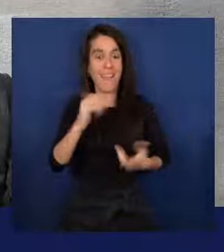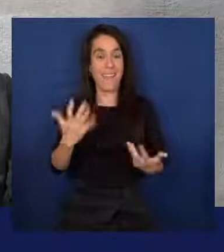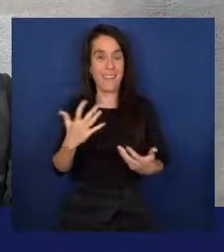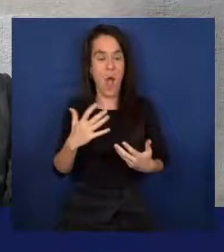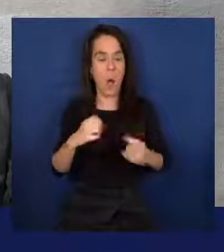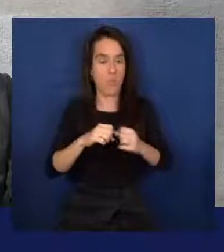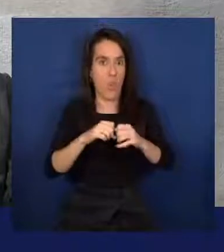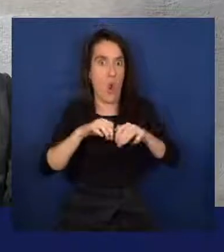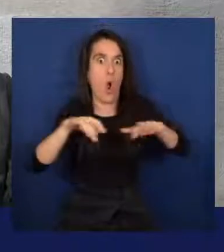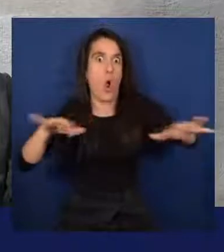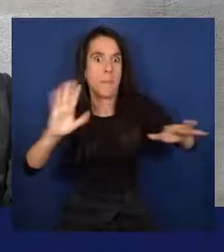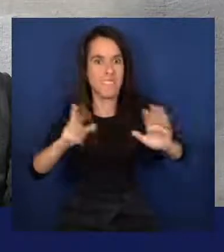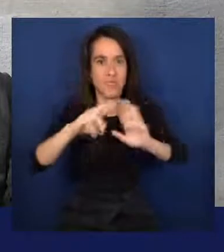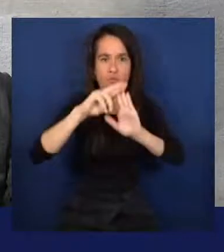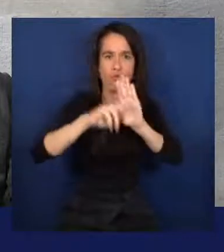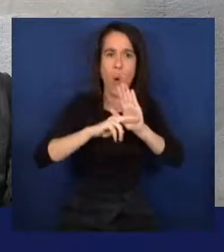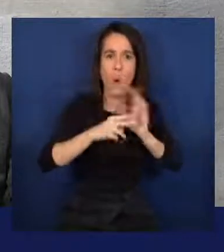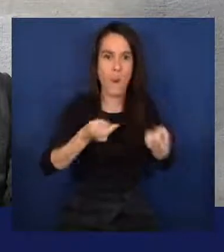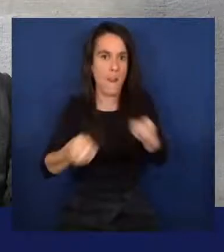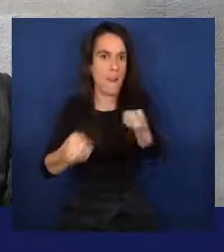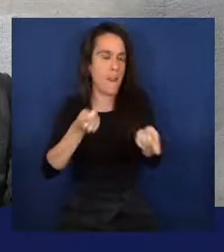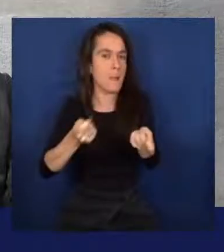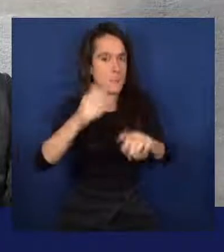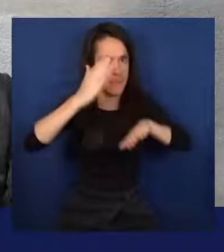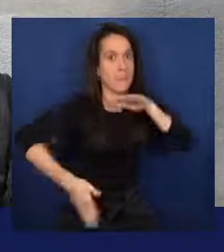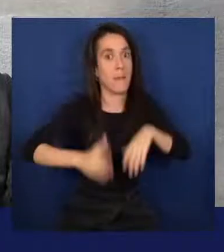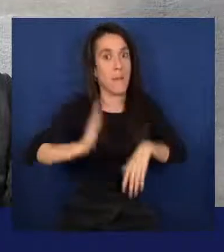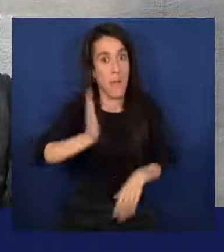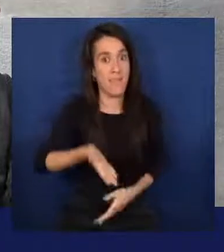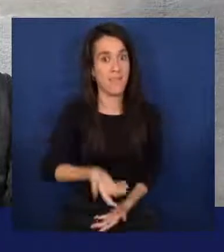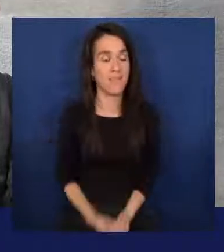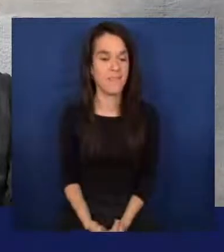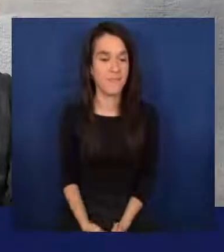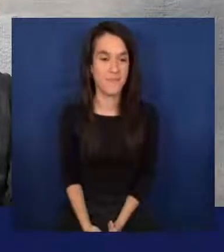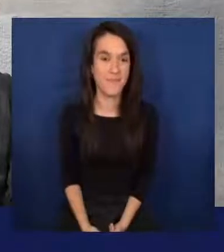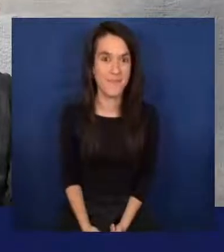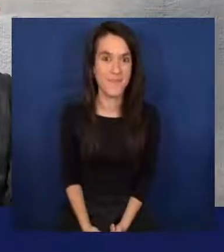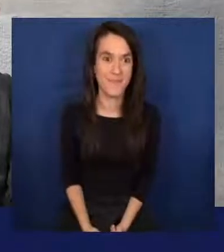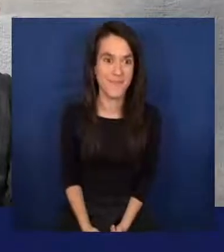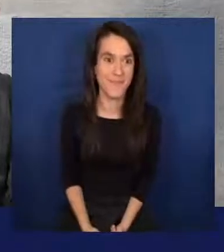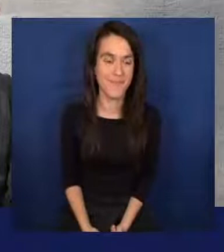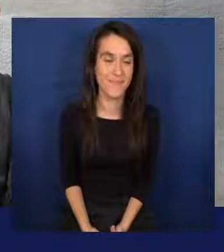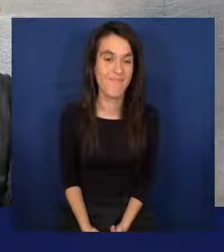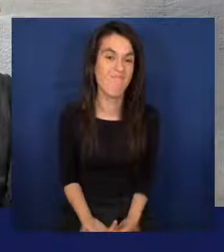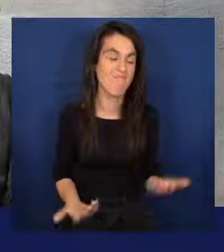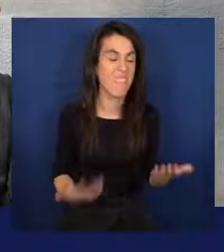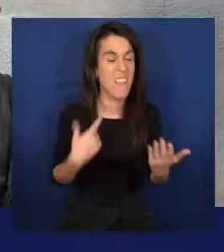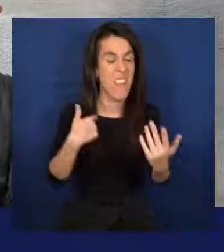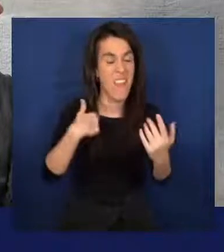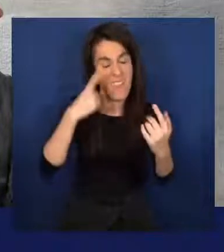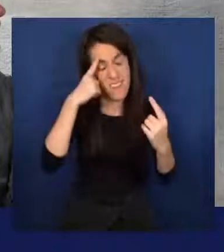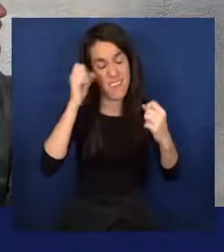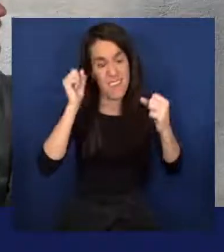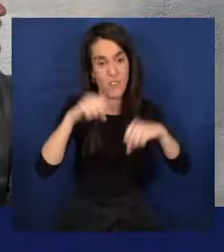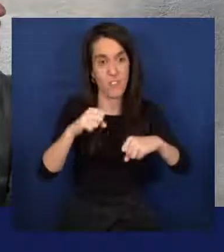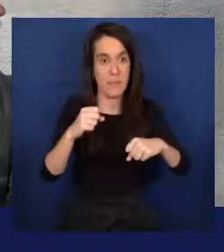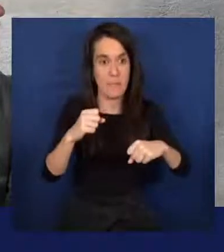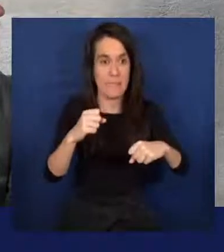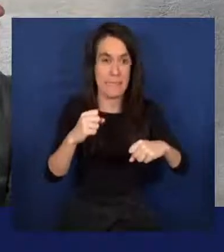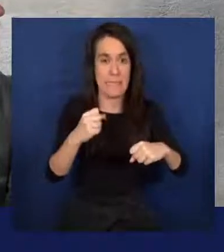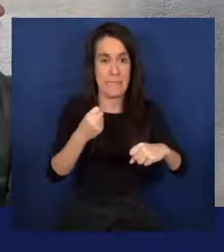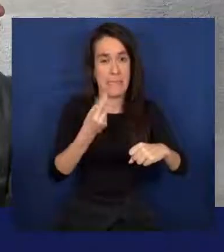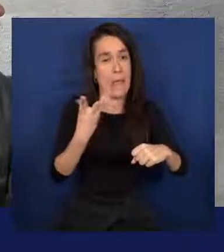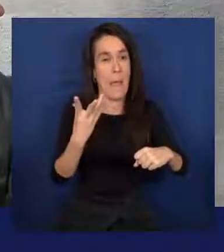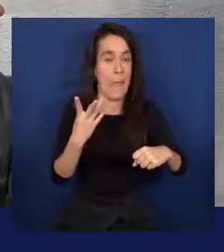Yeah, I mean, there's certain systems that literally could be like a bridge falling down effectively. Sure. Right? You think